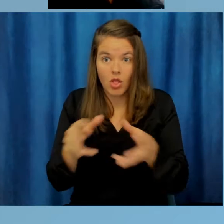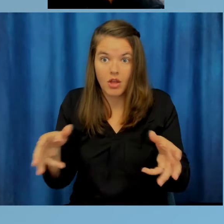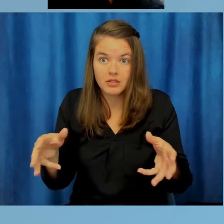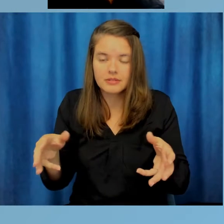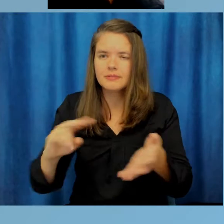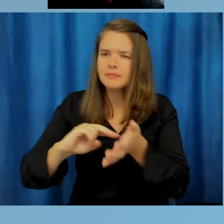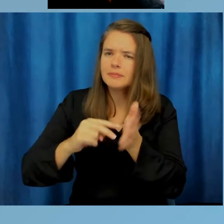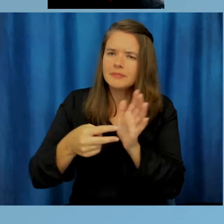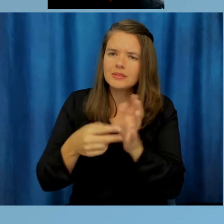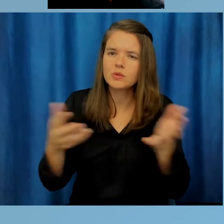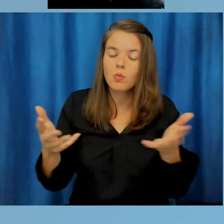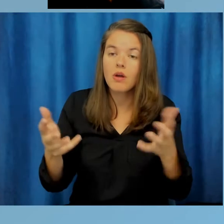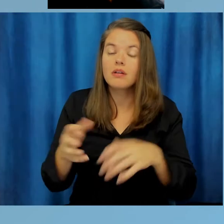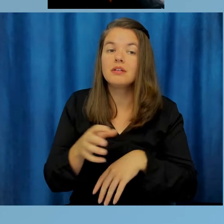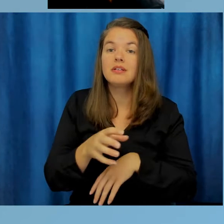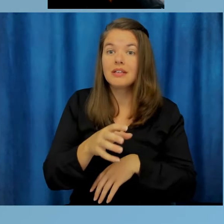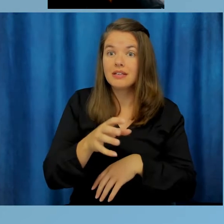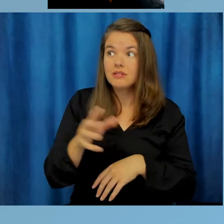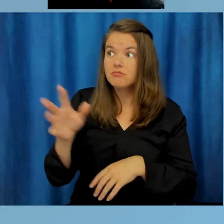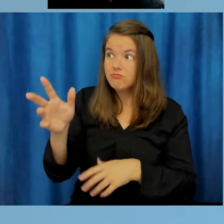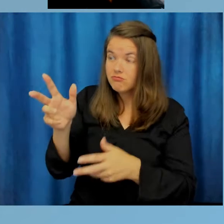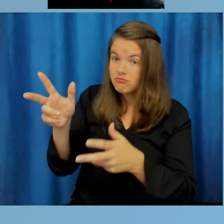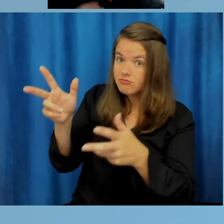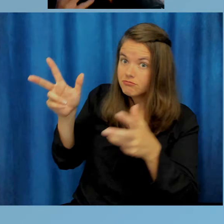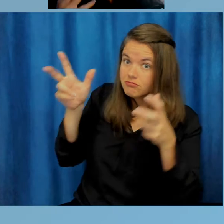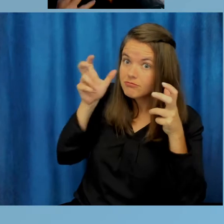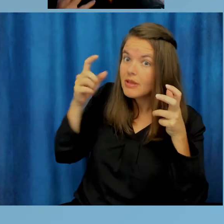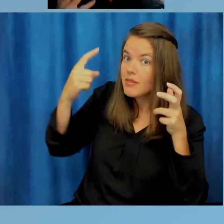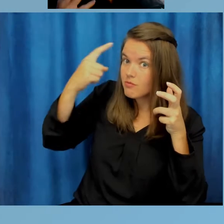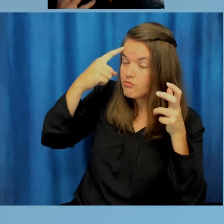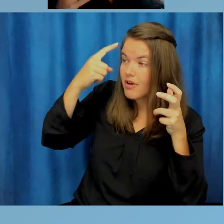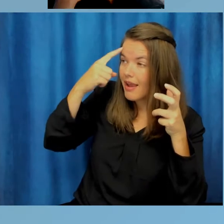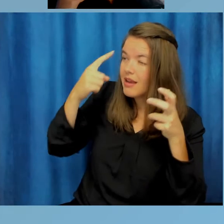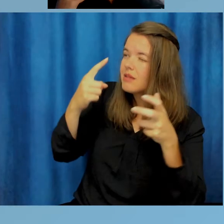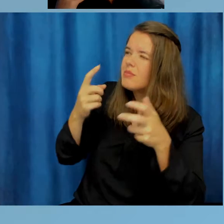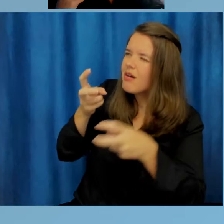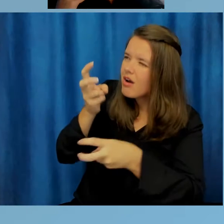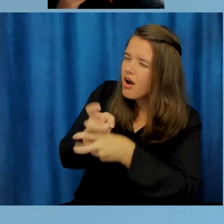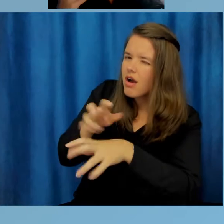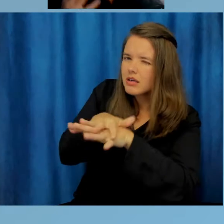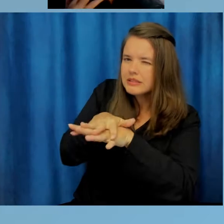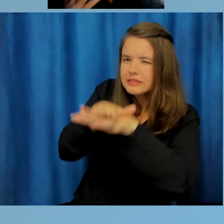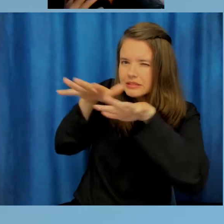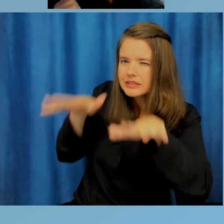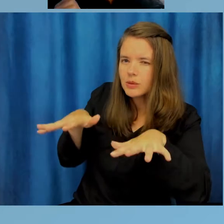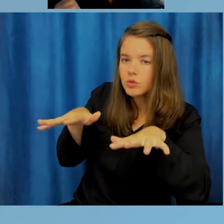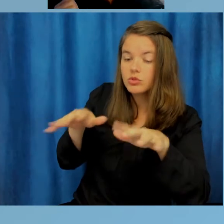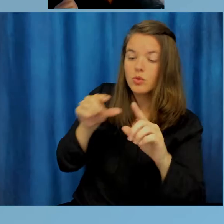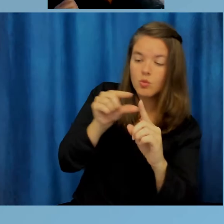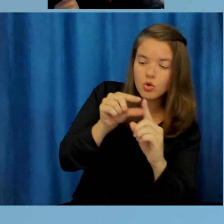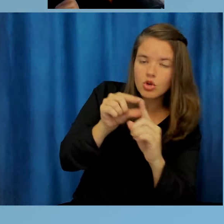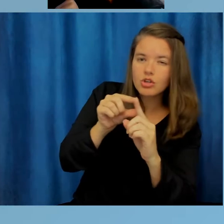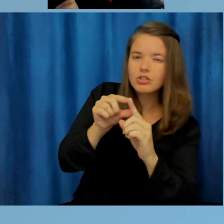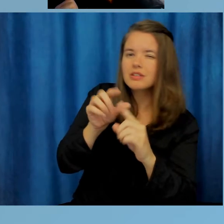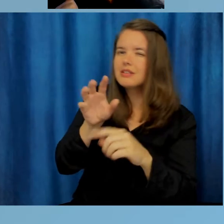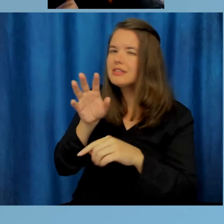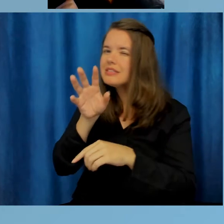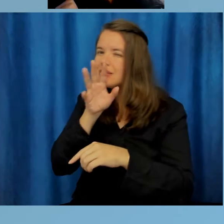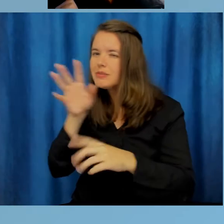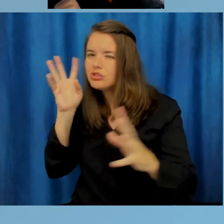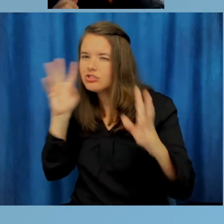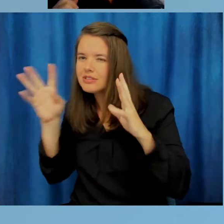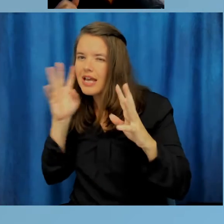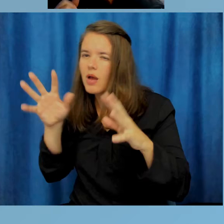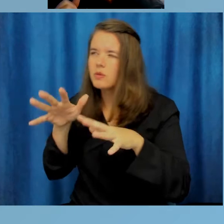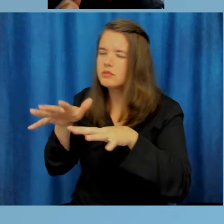loss basically means that the speech can be perceived in your brain, but it's difficult to distinguish between words